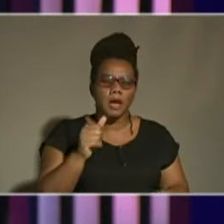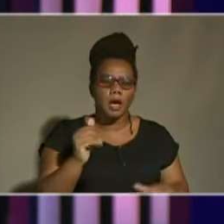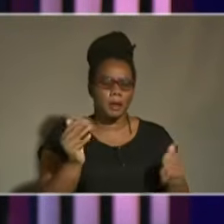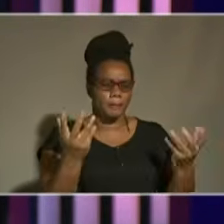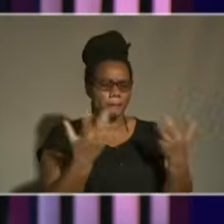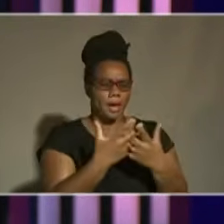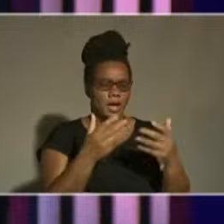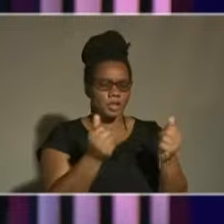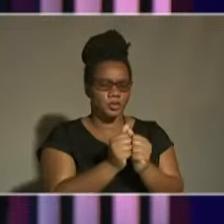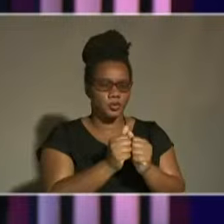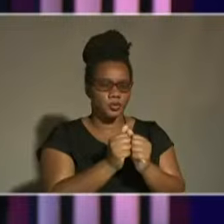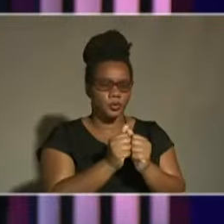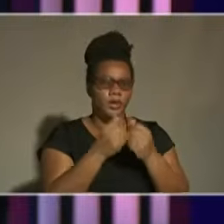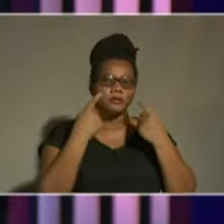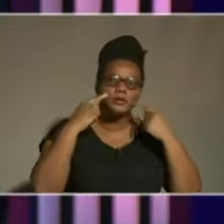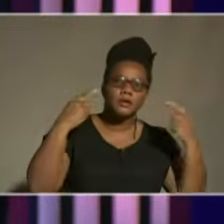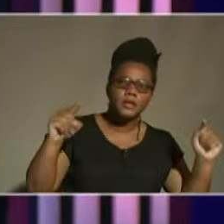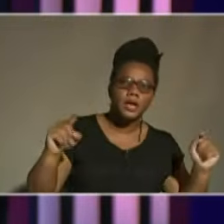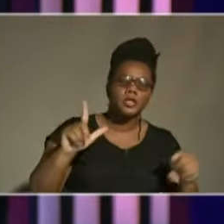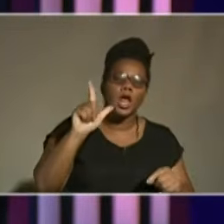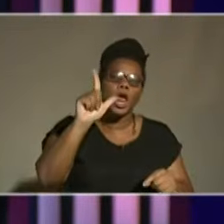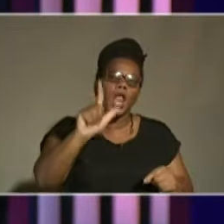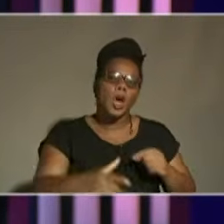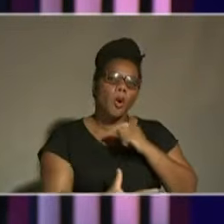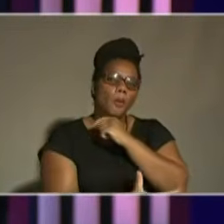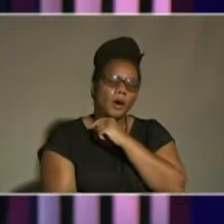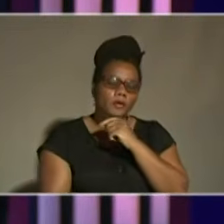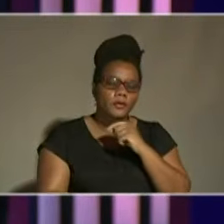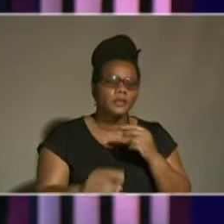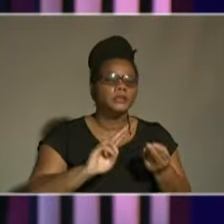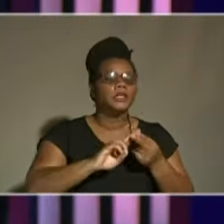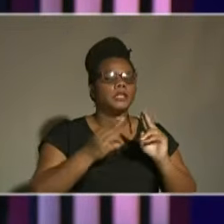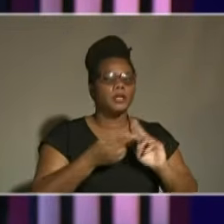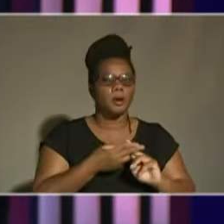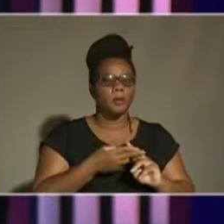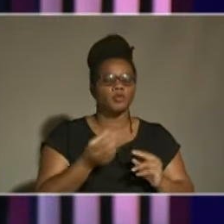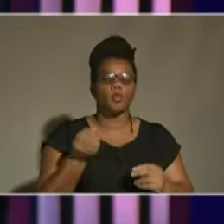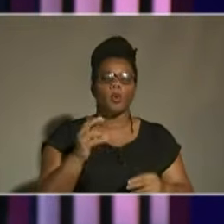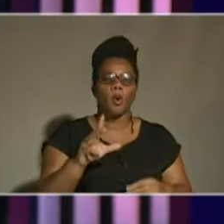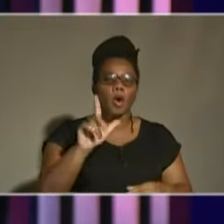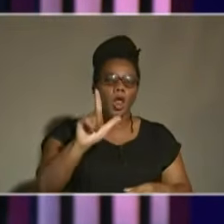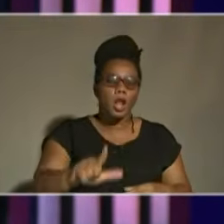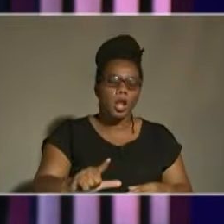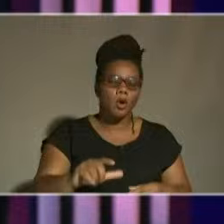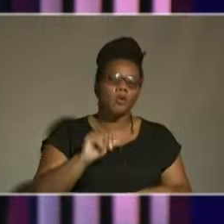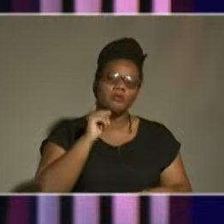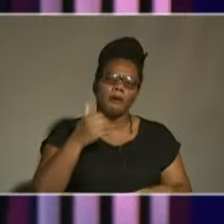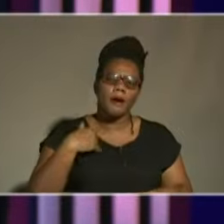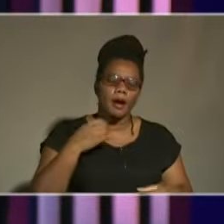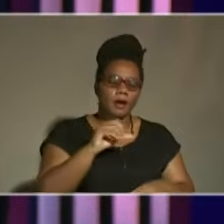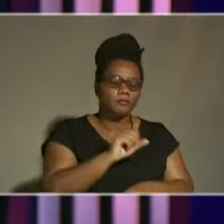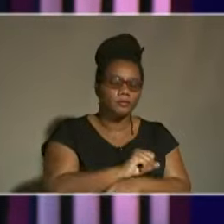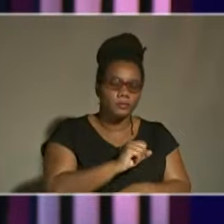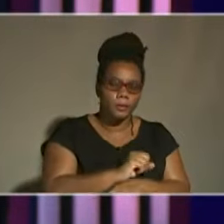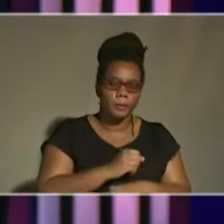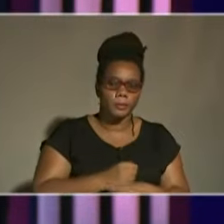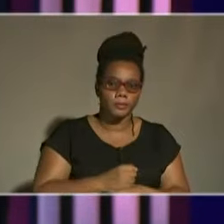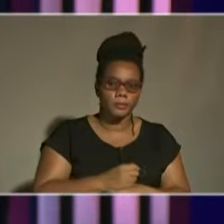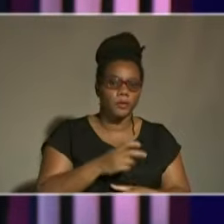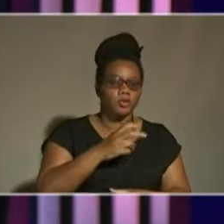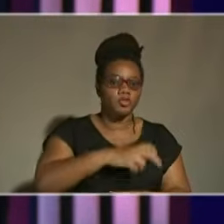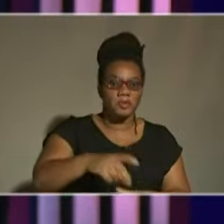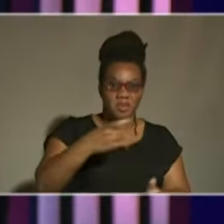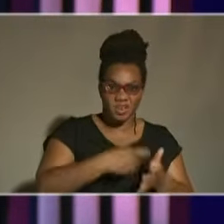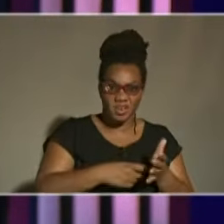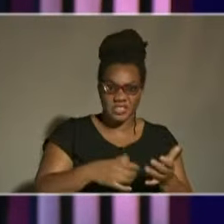or low poverty rates or low unemployment rates. As for transportation costs, those are extremely